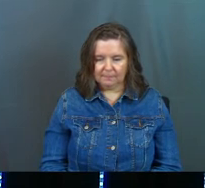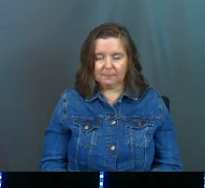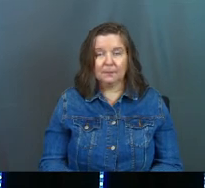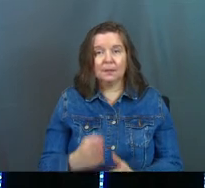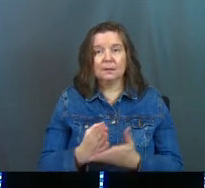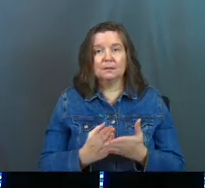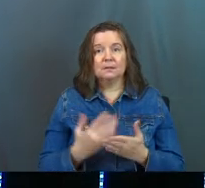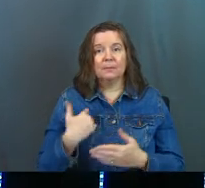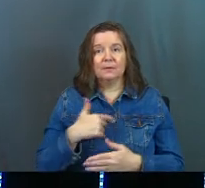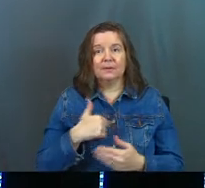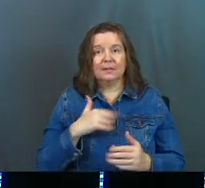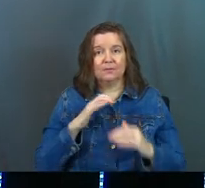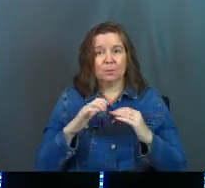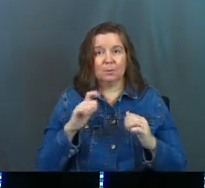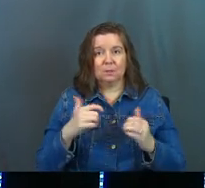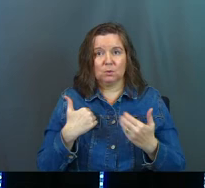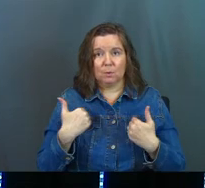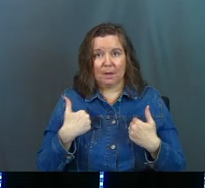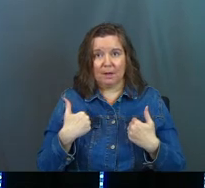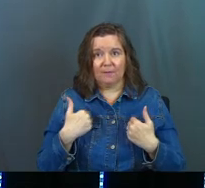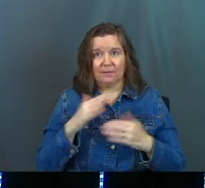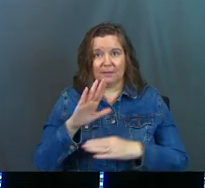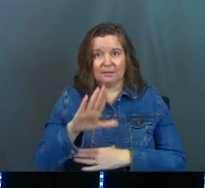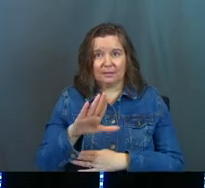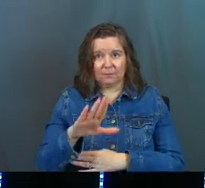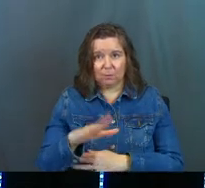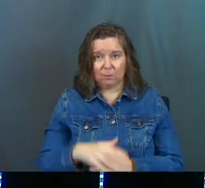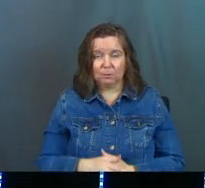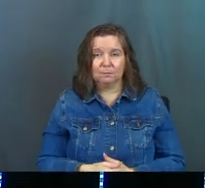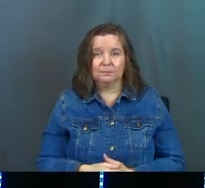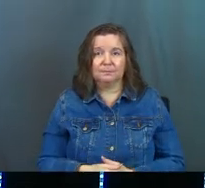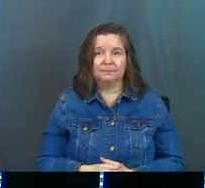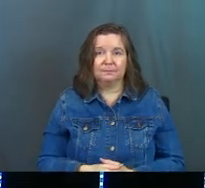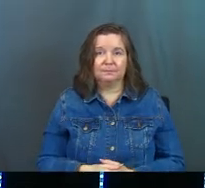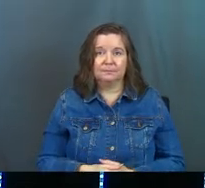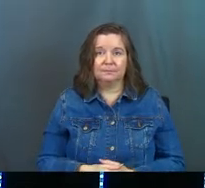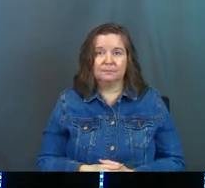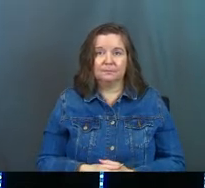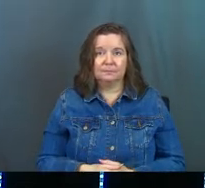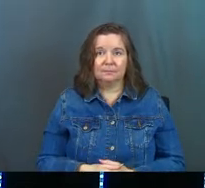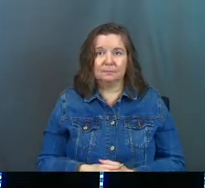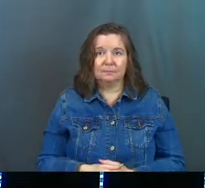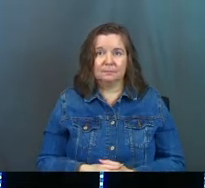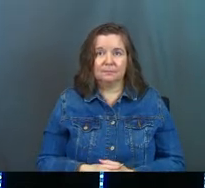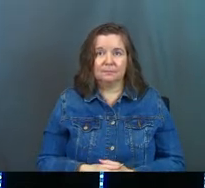Some of us have some conversations we need to have this afternoon.